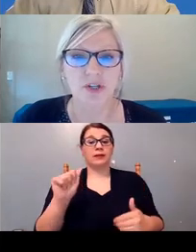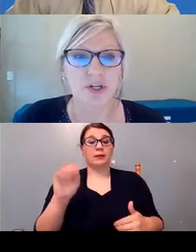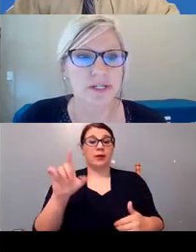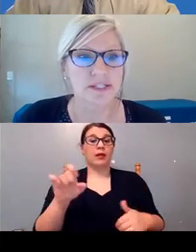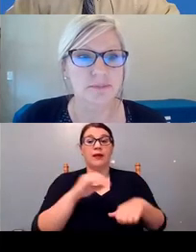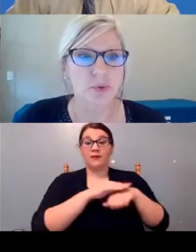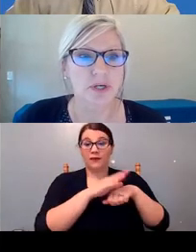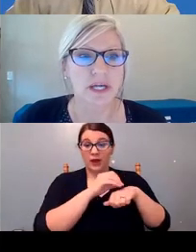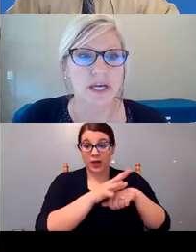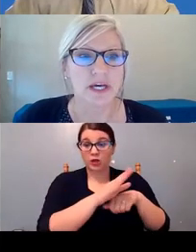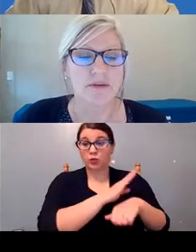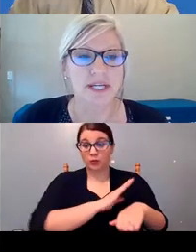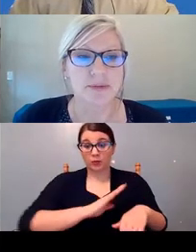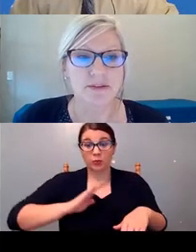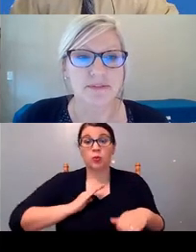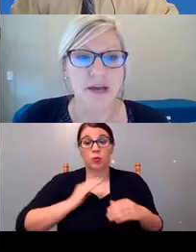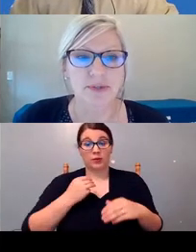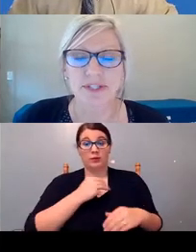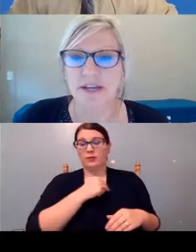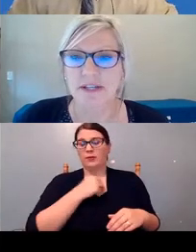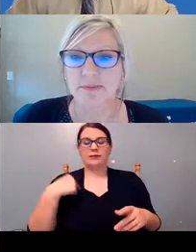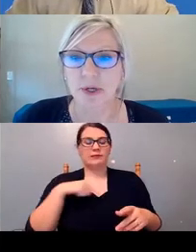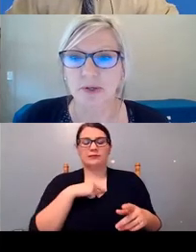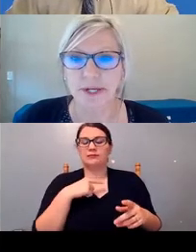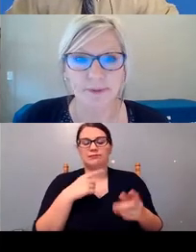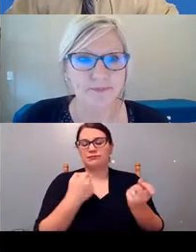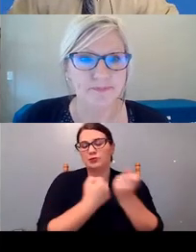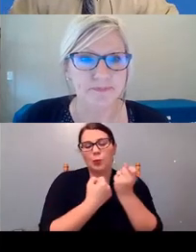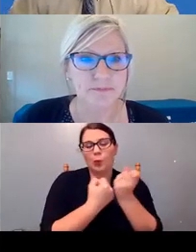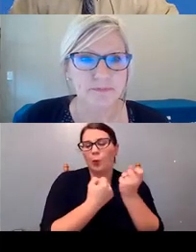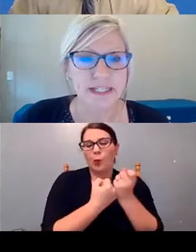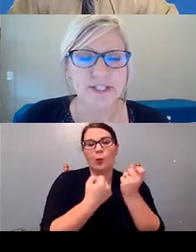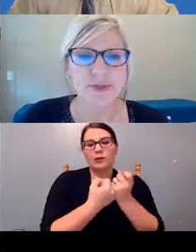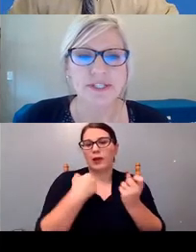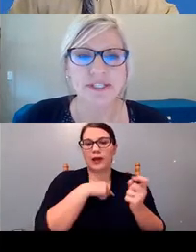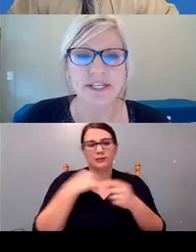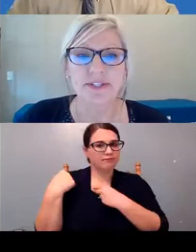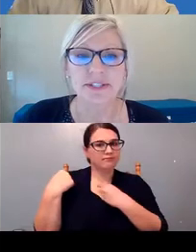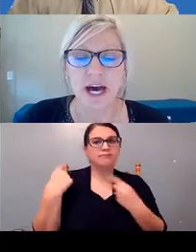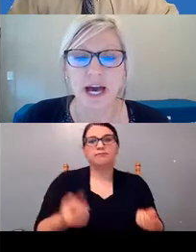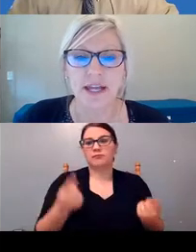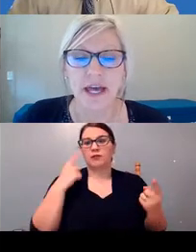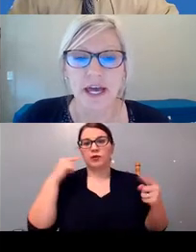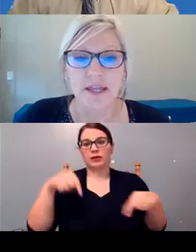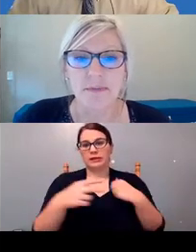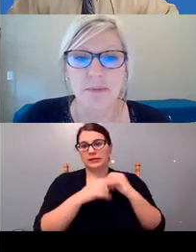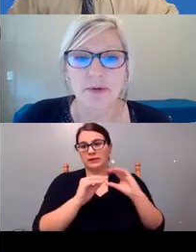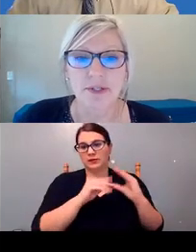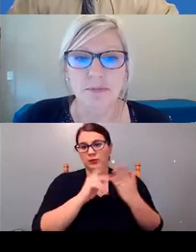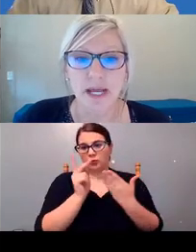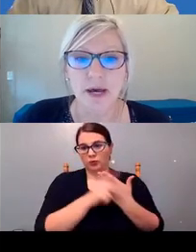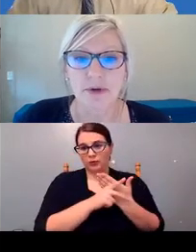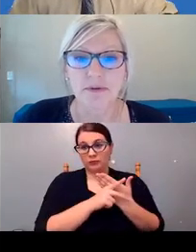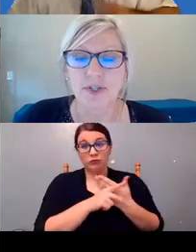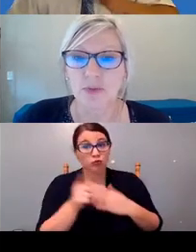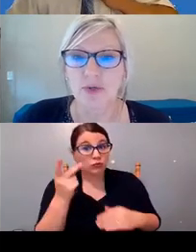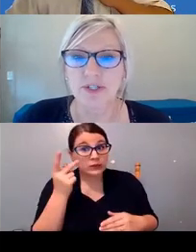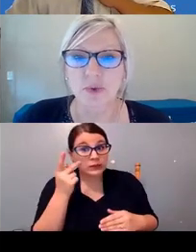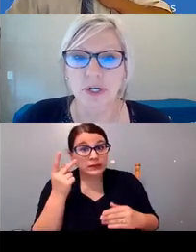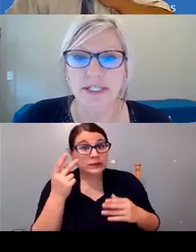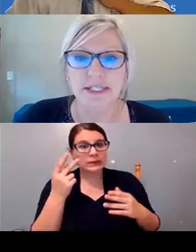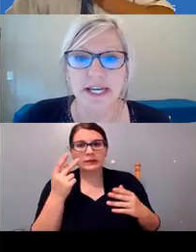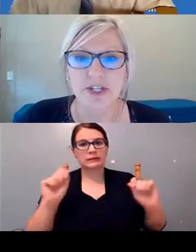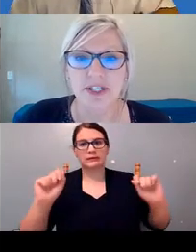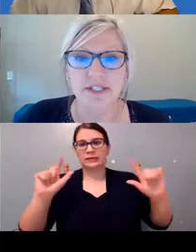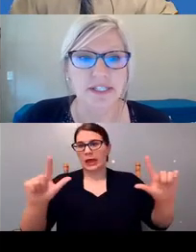their ongoing support of WVABLE Savings Program. As you can see in the slide, the members are made up of